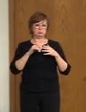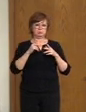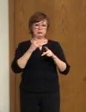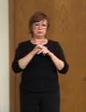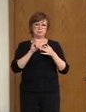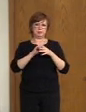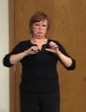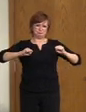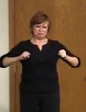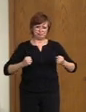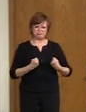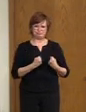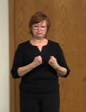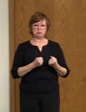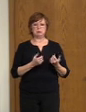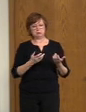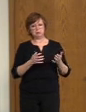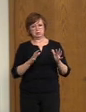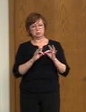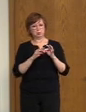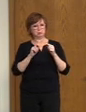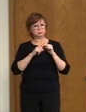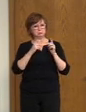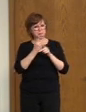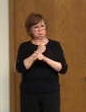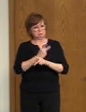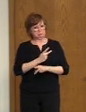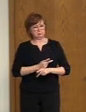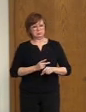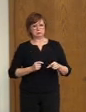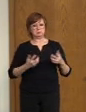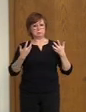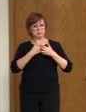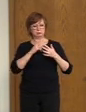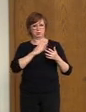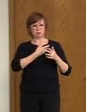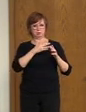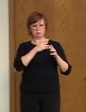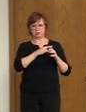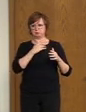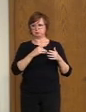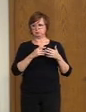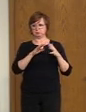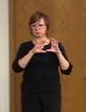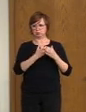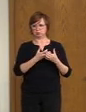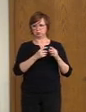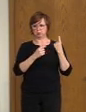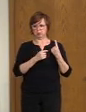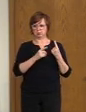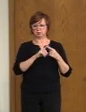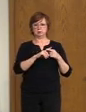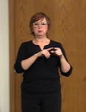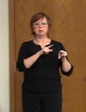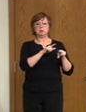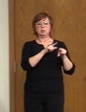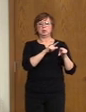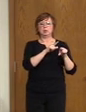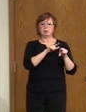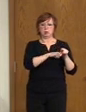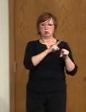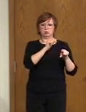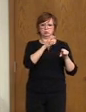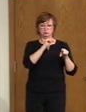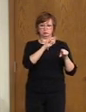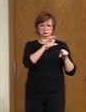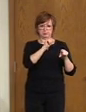So the priority framework for administration of vaccine is going to look like this. So priority 1 will be our long-term care and personal care home